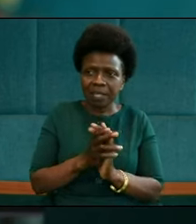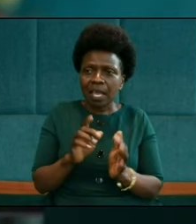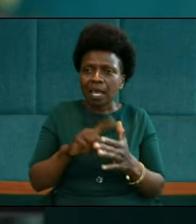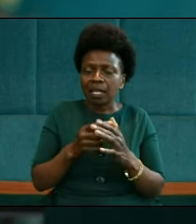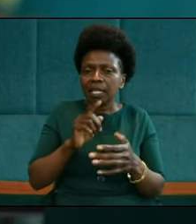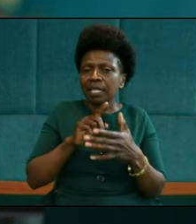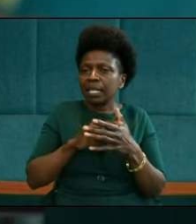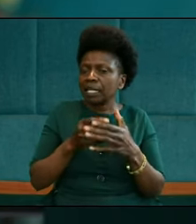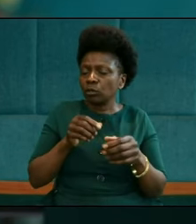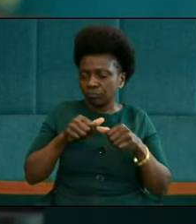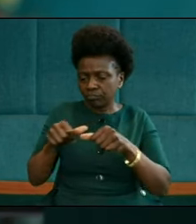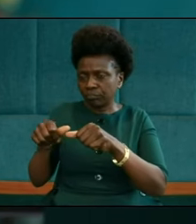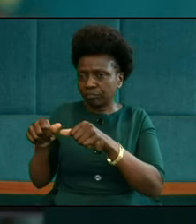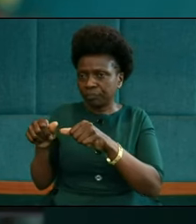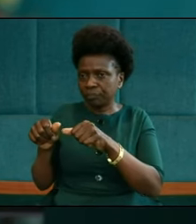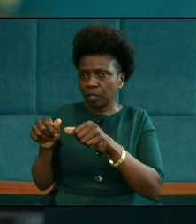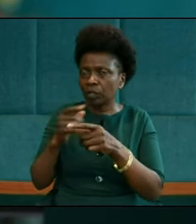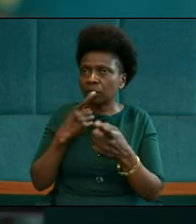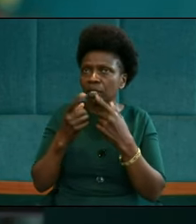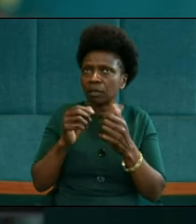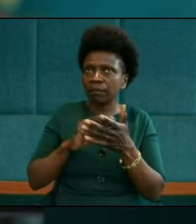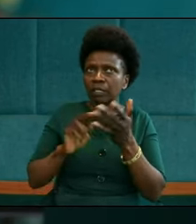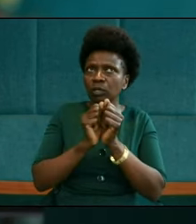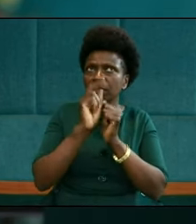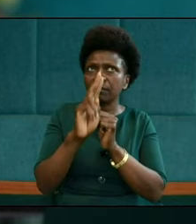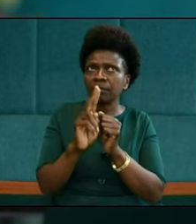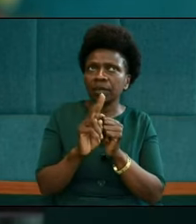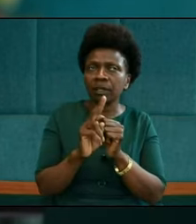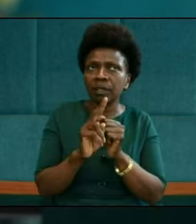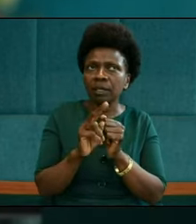And then it continues to say in verse 12,